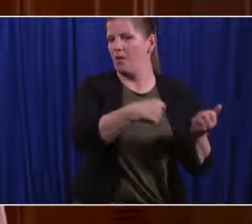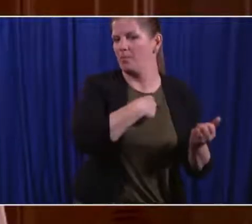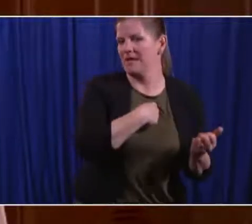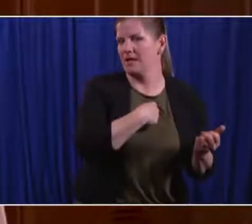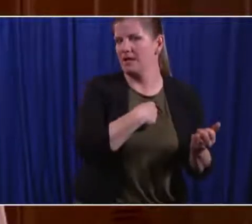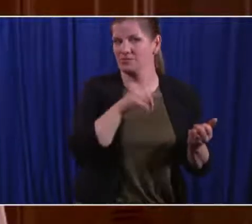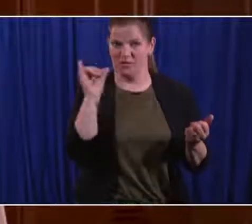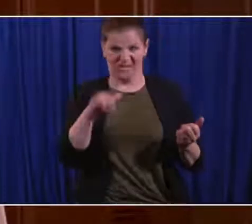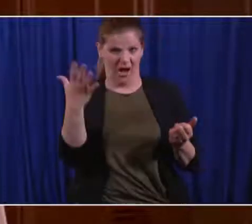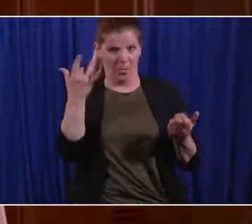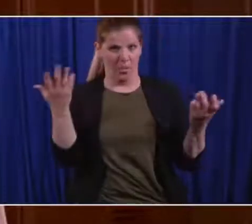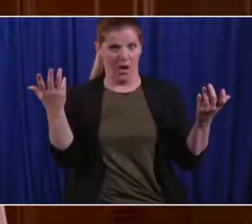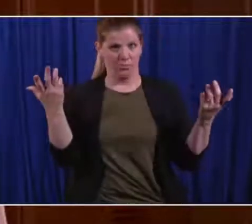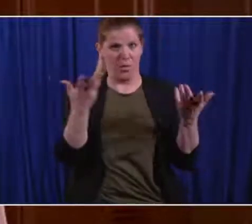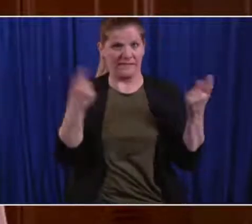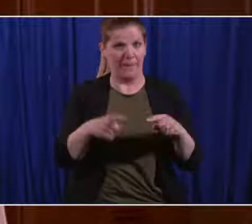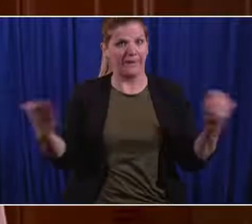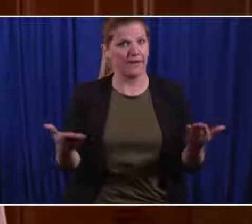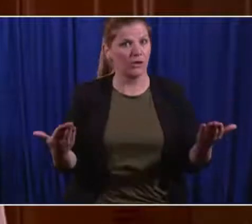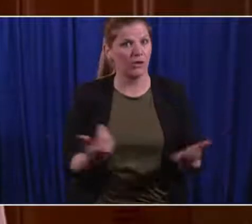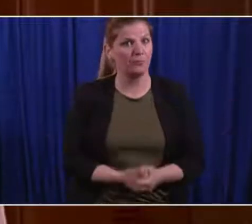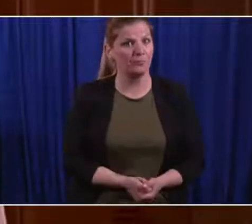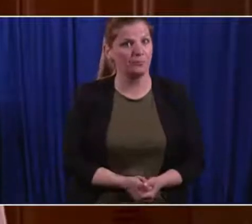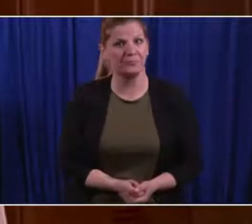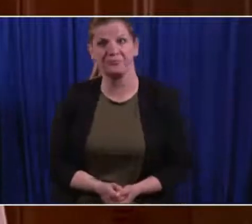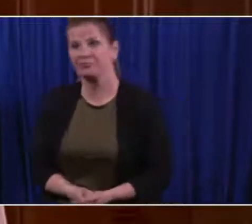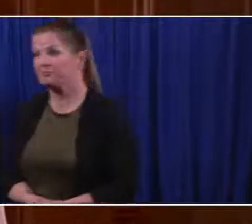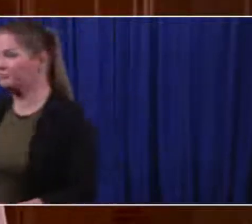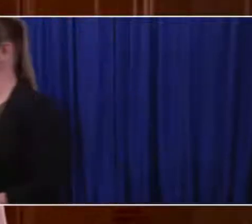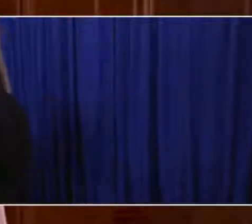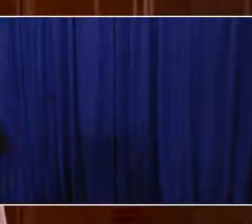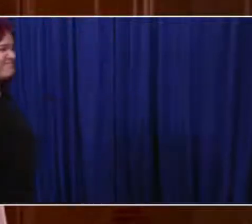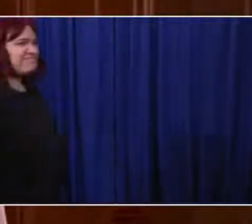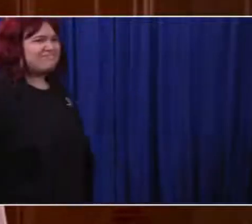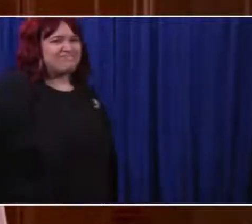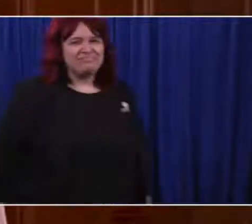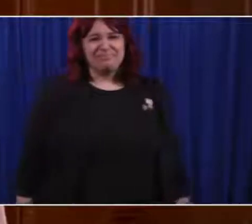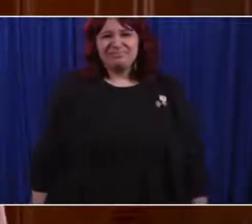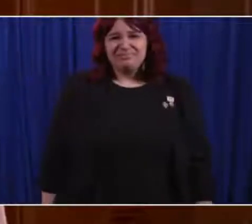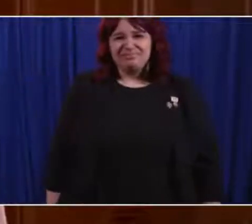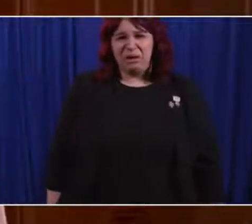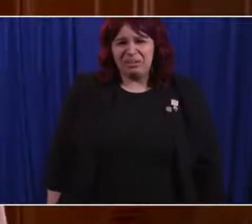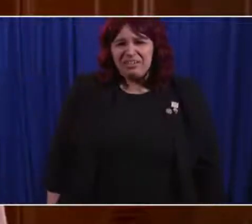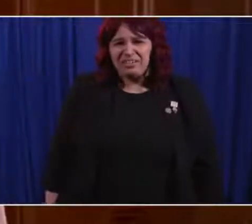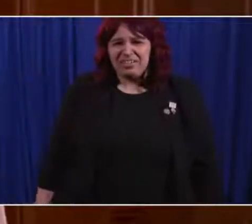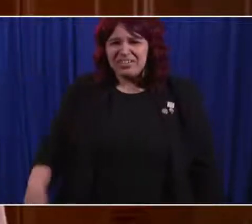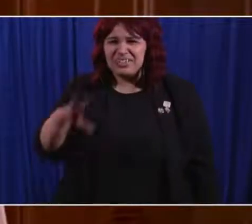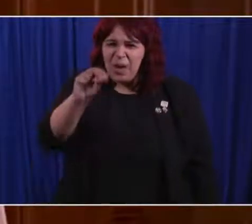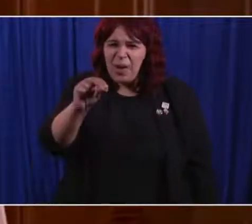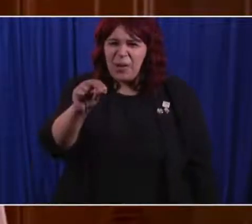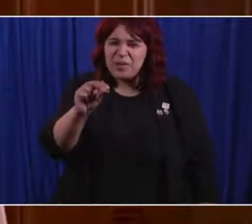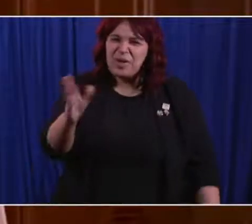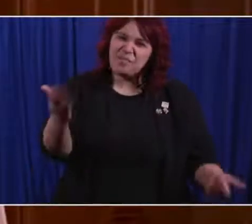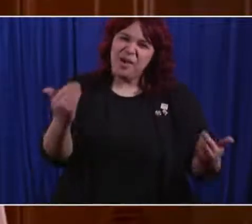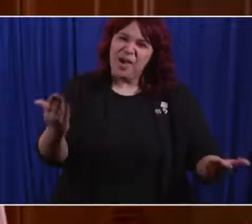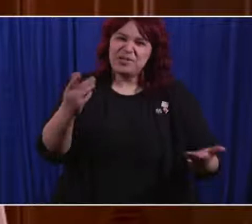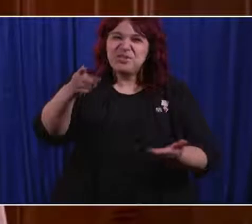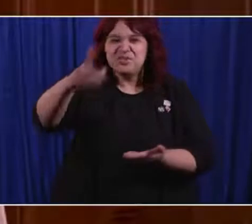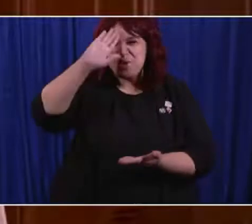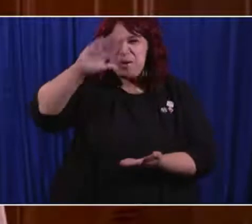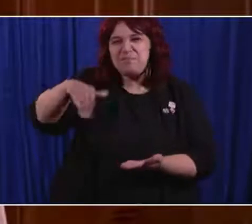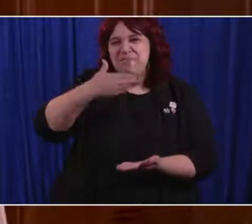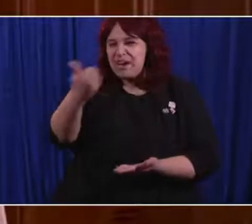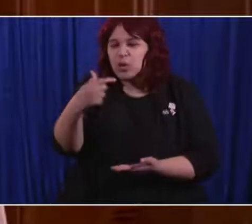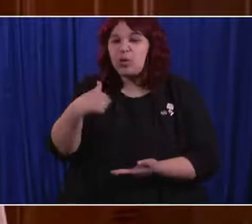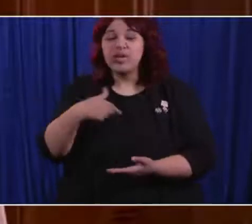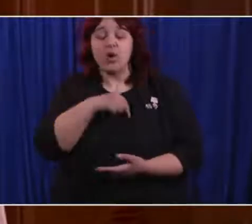on here? No, Laura, you know better than that. That's not what we do.